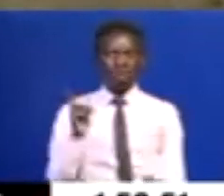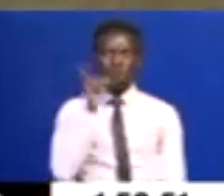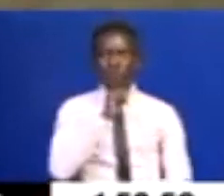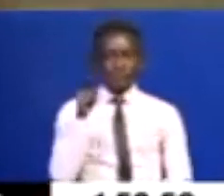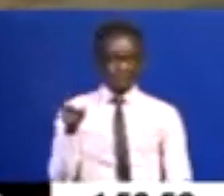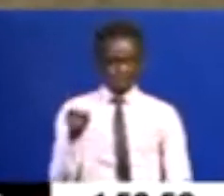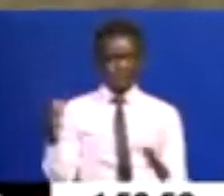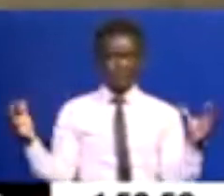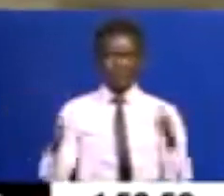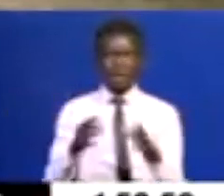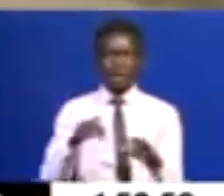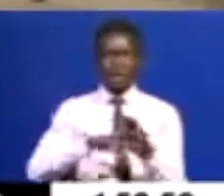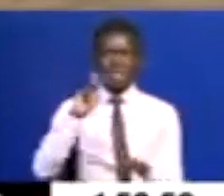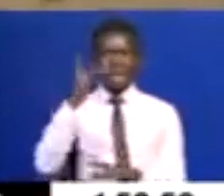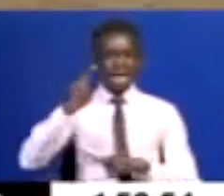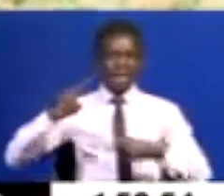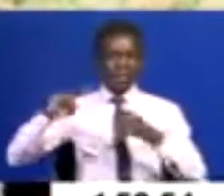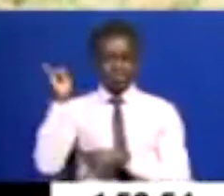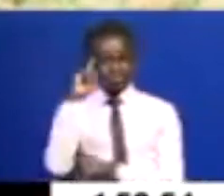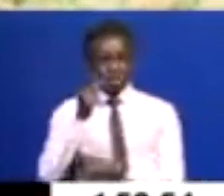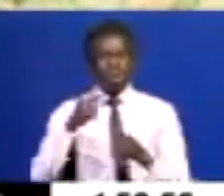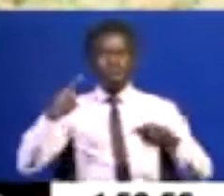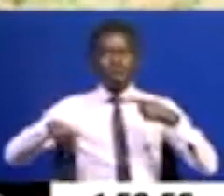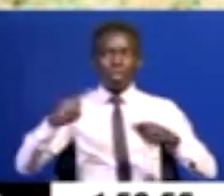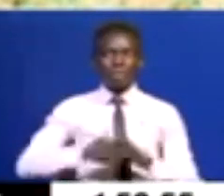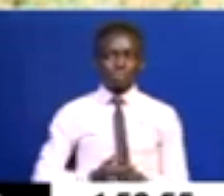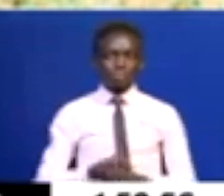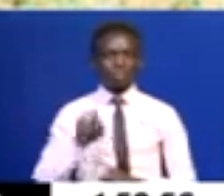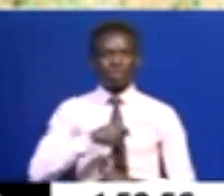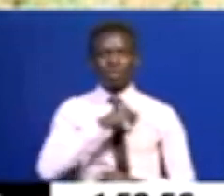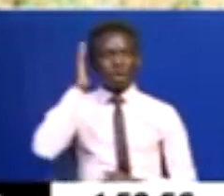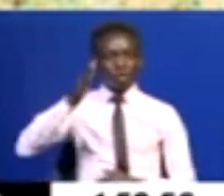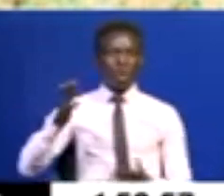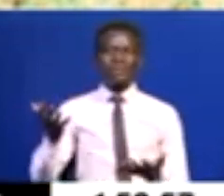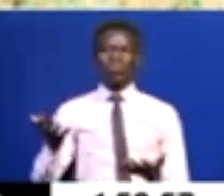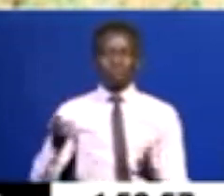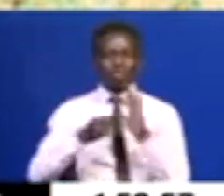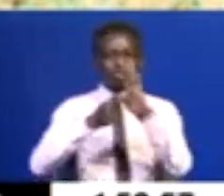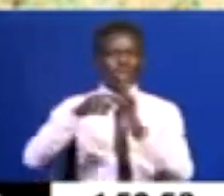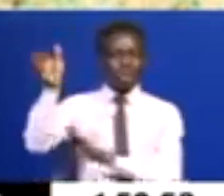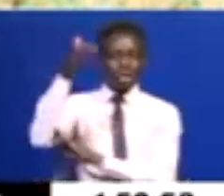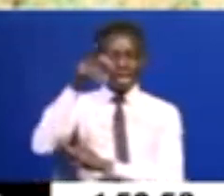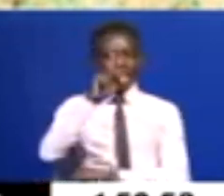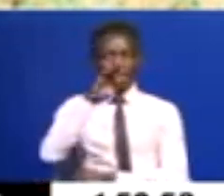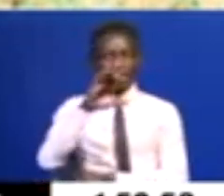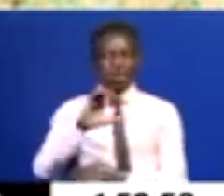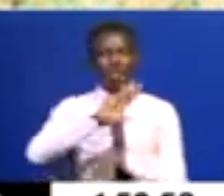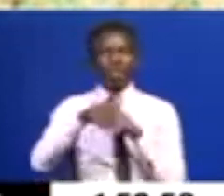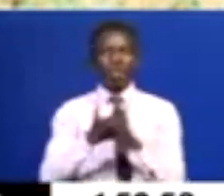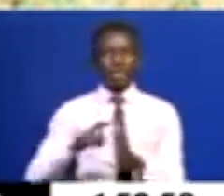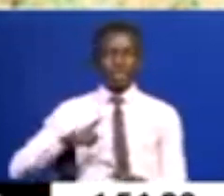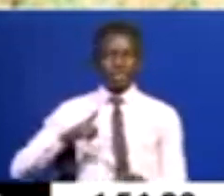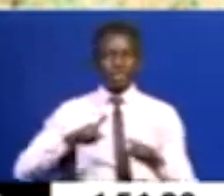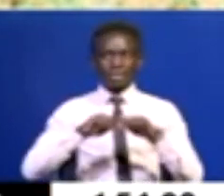National Rally Championship competition on her debut. Tutakuwa tunapeperusha bendera ya KBC, timu zote za kina dada. Itakuwa bendera ya KBC, bendera ya wizara